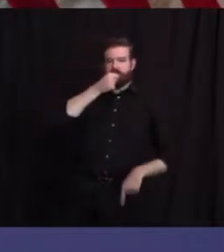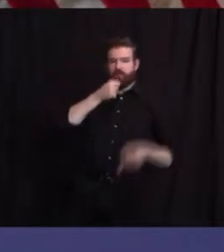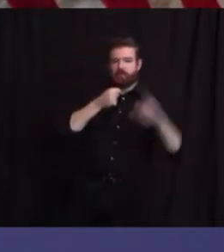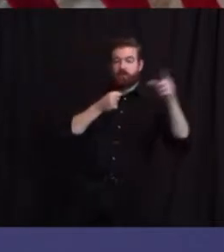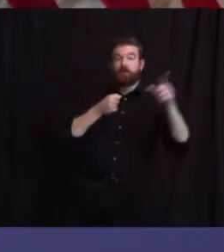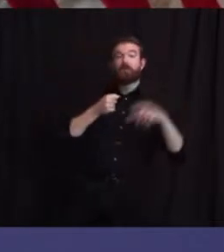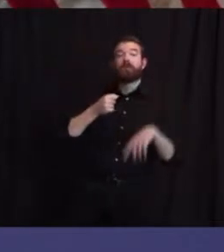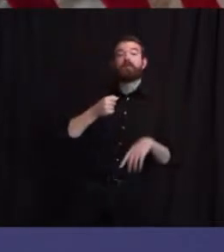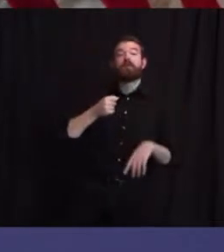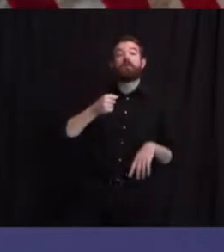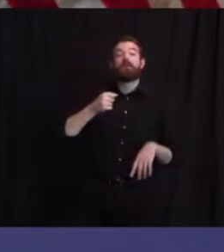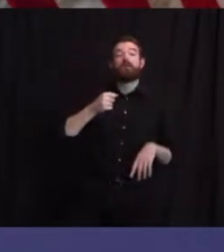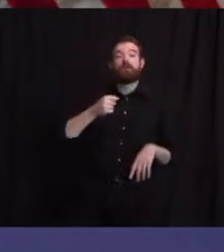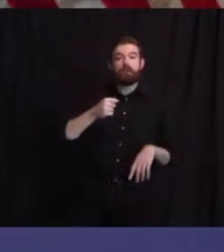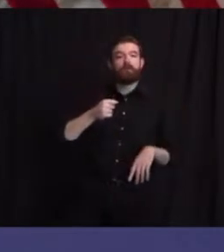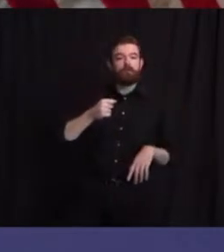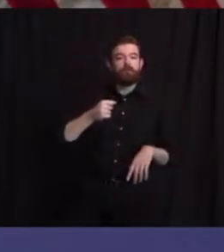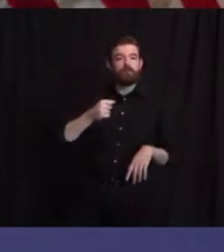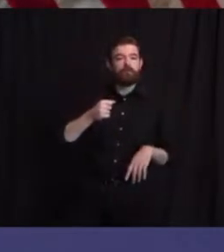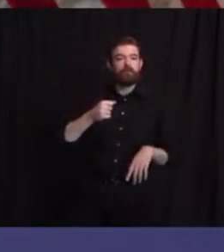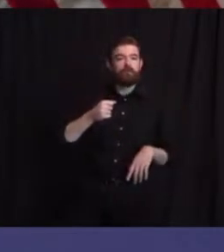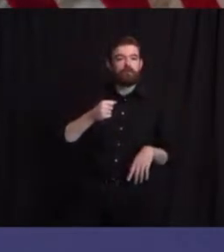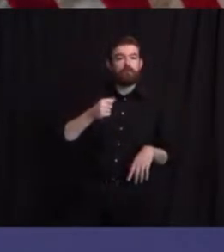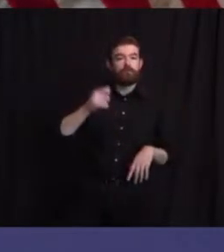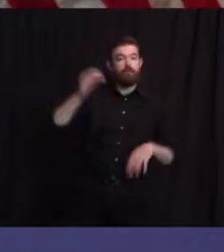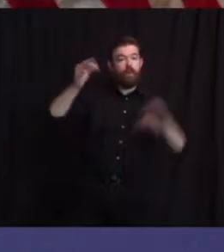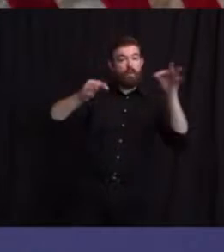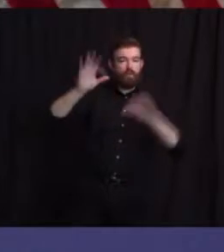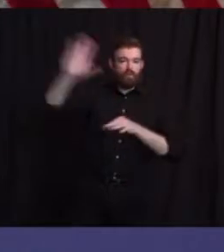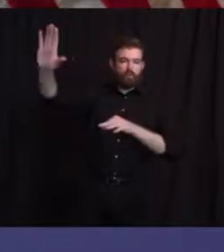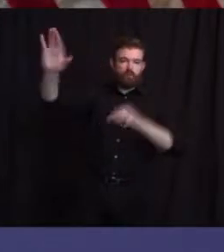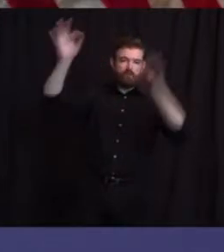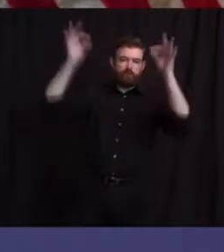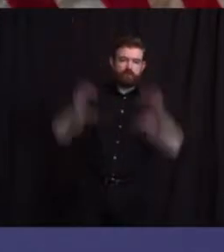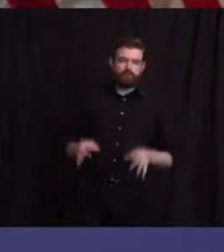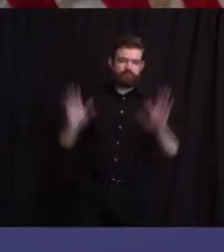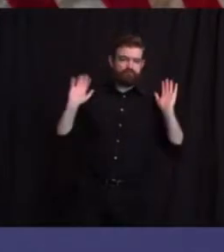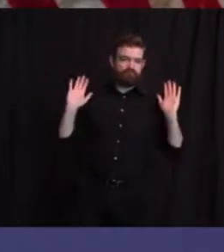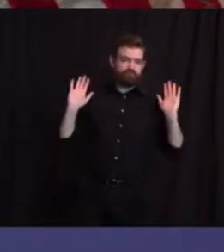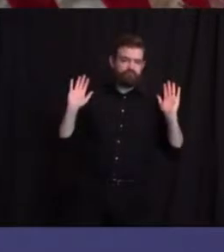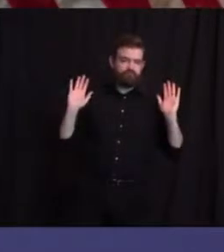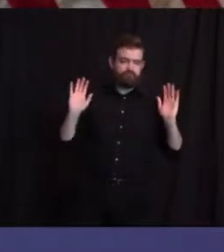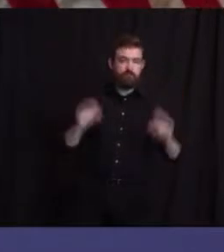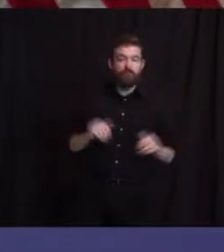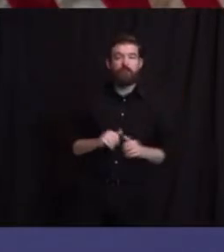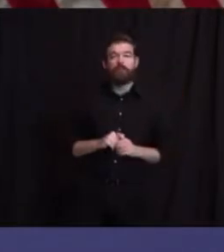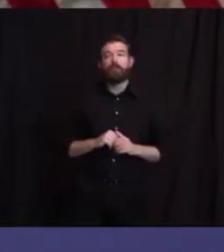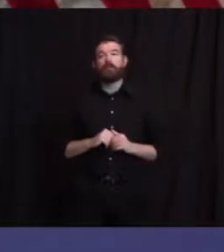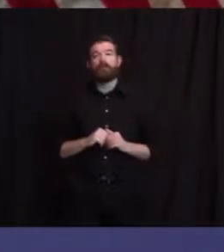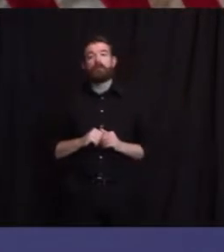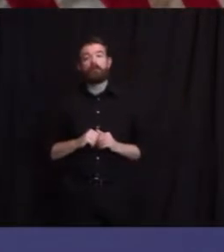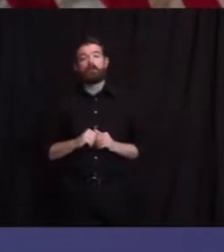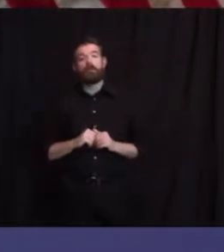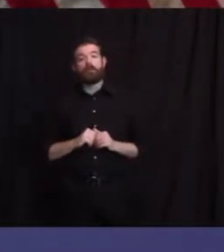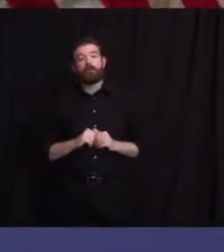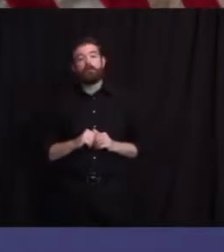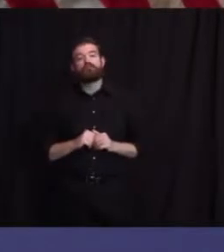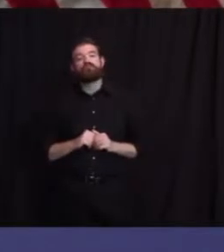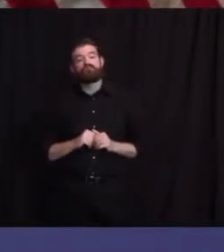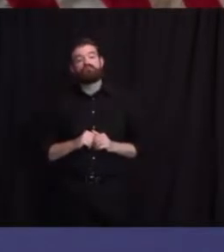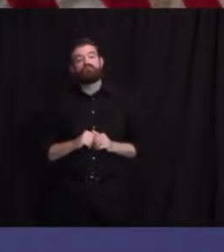task force, but they'll make that decision. Don't have any guidance for you on that one. I'm going to practice without a license,